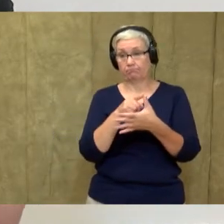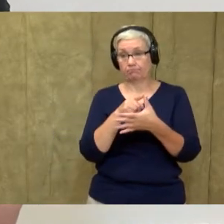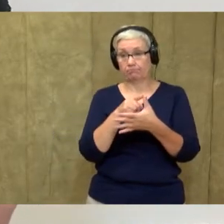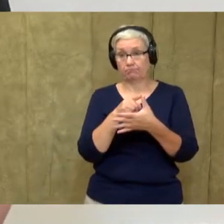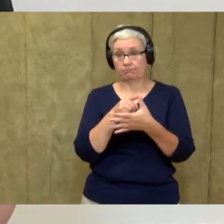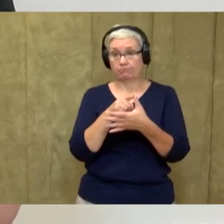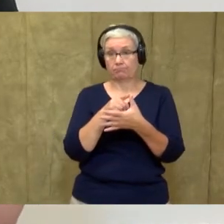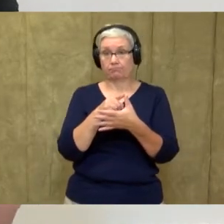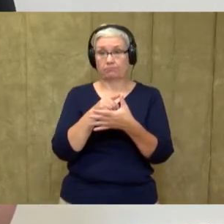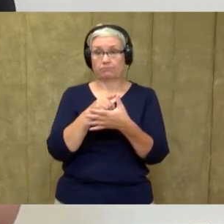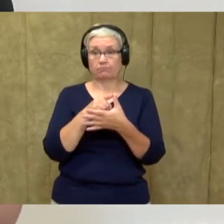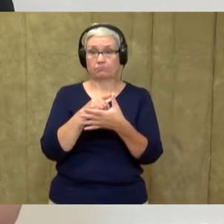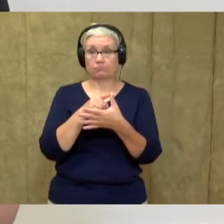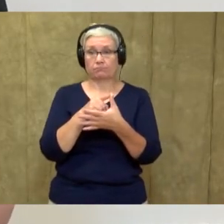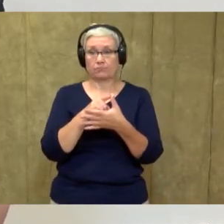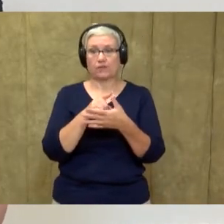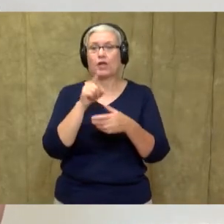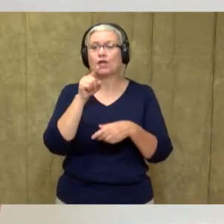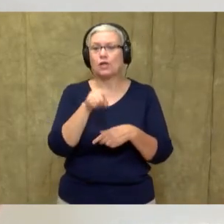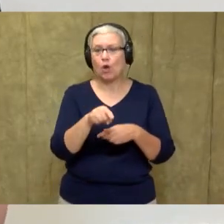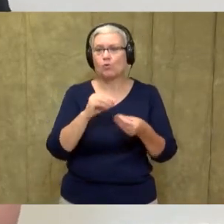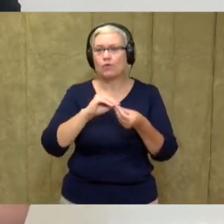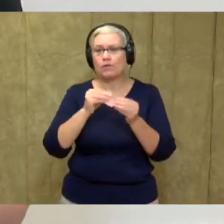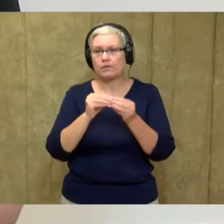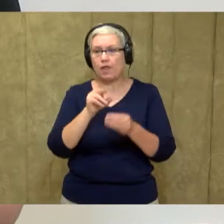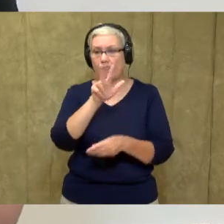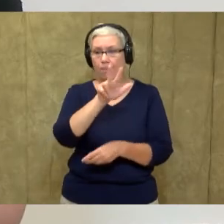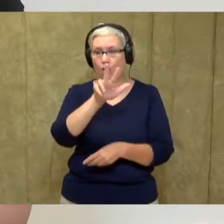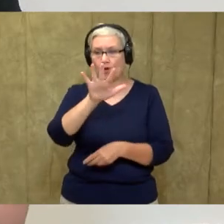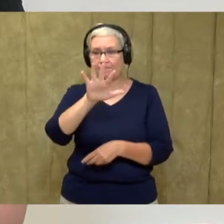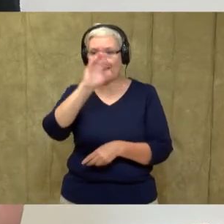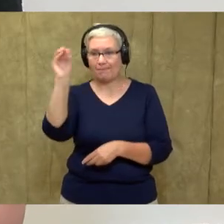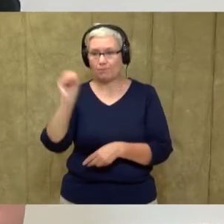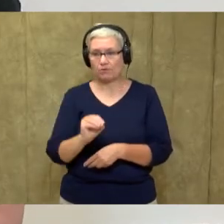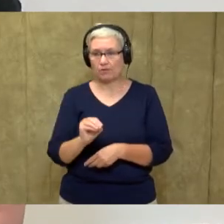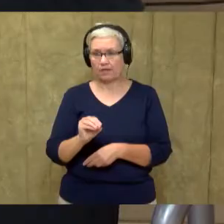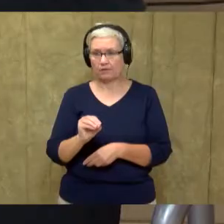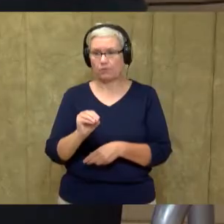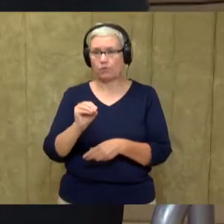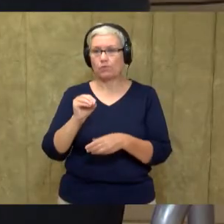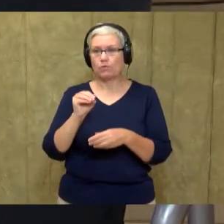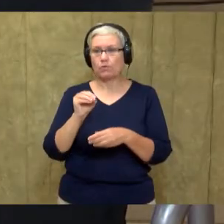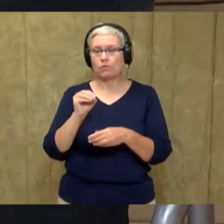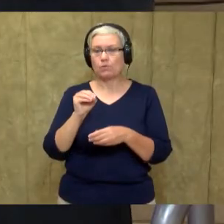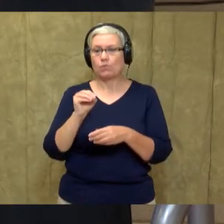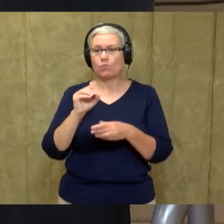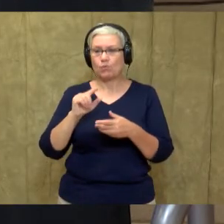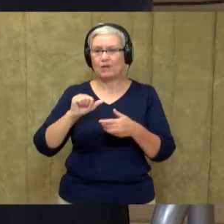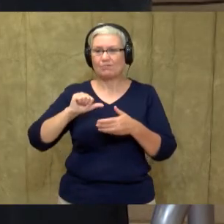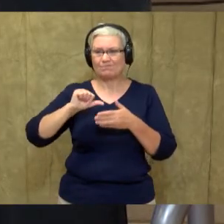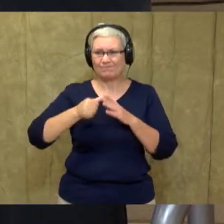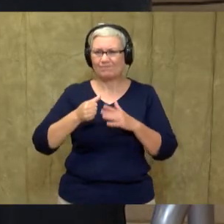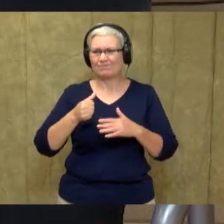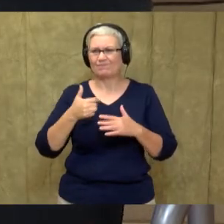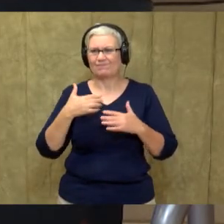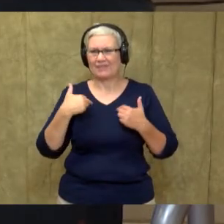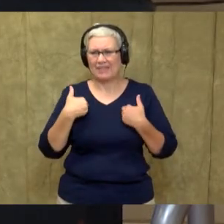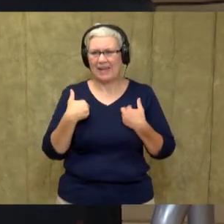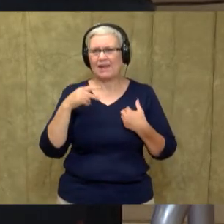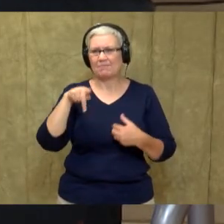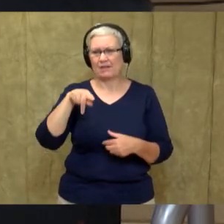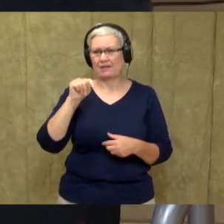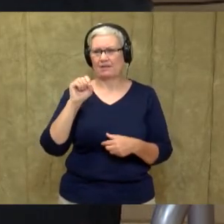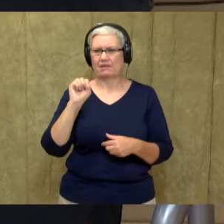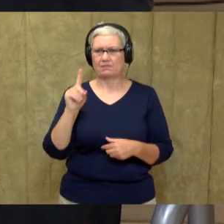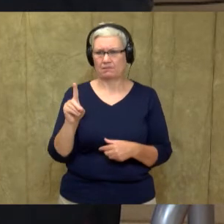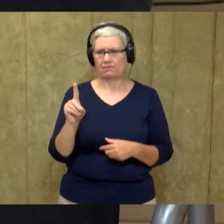Guys, I told you last week, go to those numbers. 35% of soldiers who fought in Iraq will suffer PTSD. Right? He also